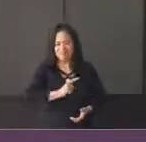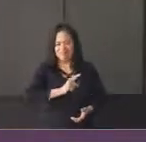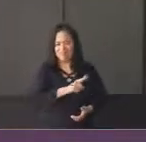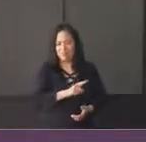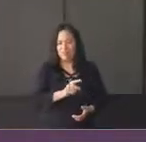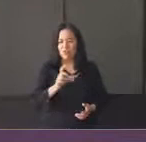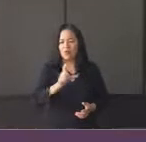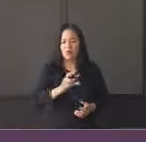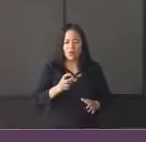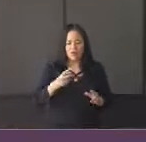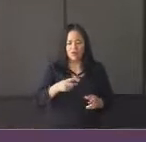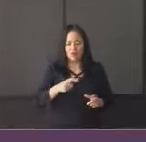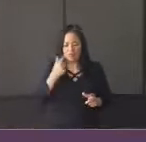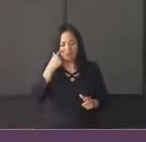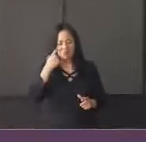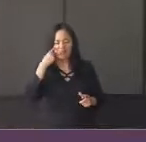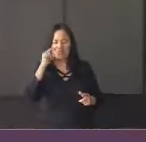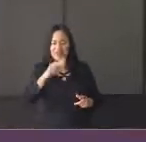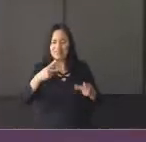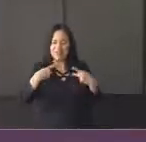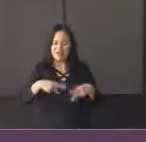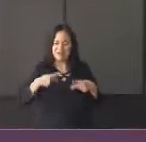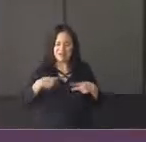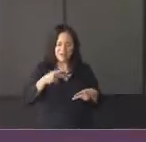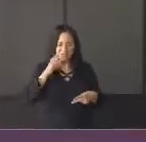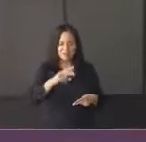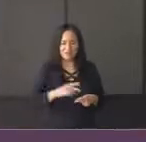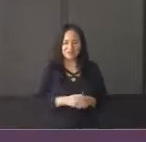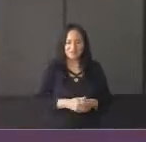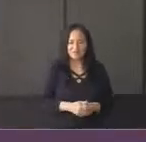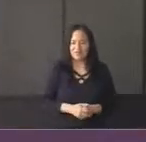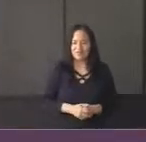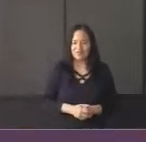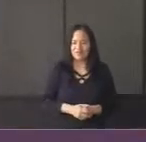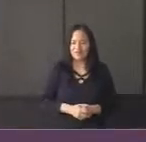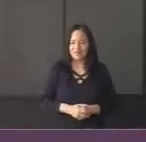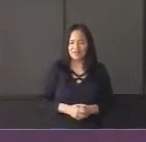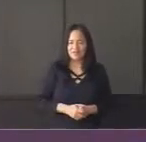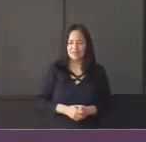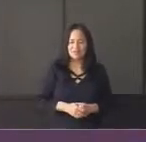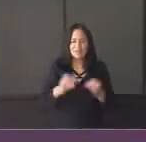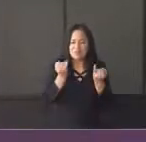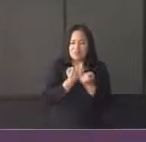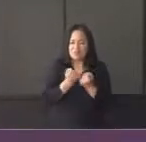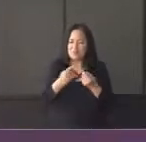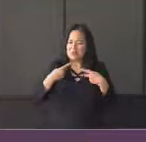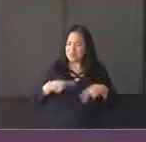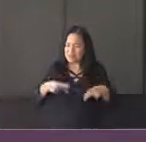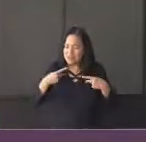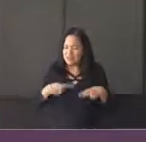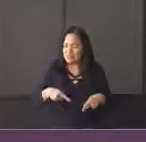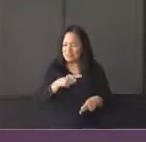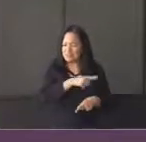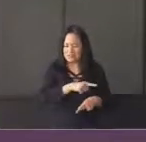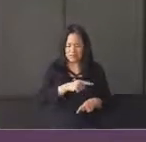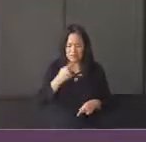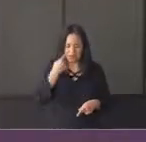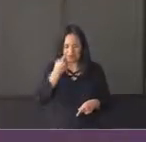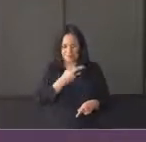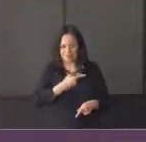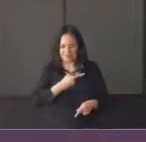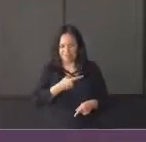on prejudices, stereotypes related to migrants, and especially with migrants with